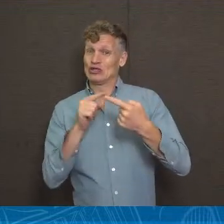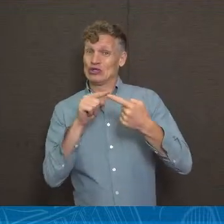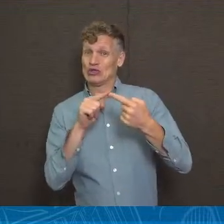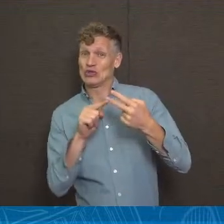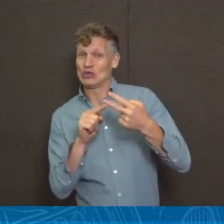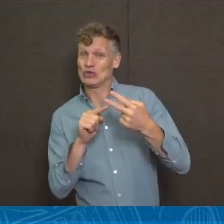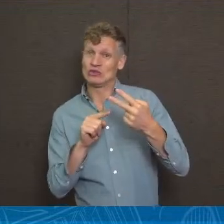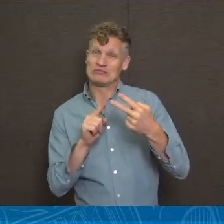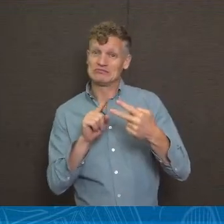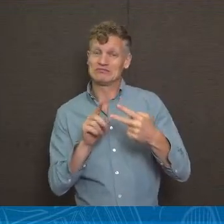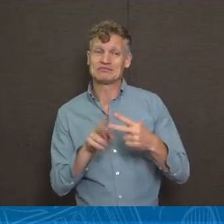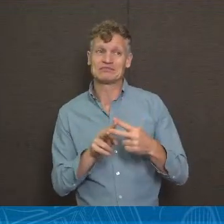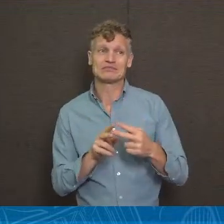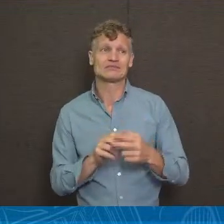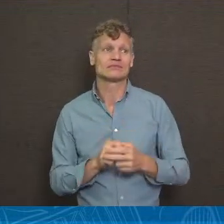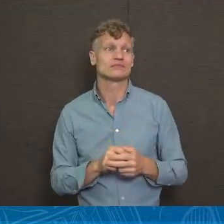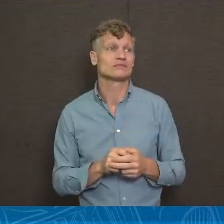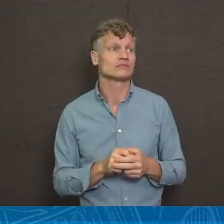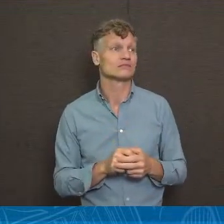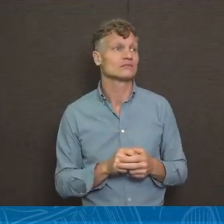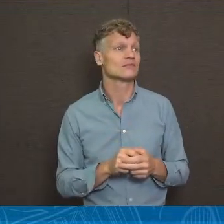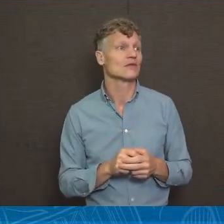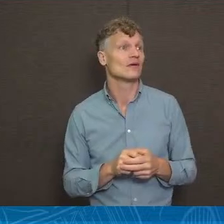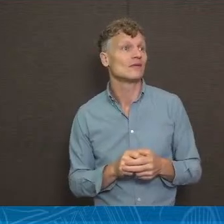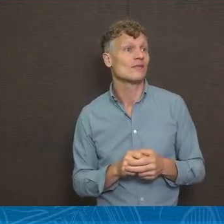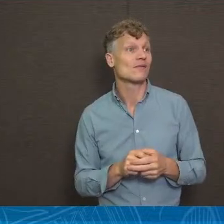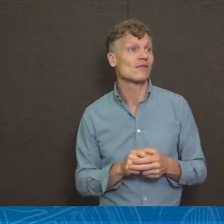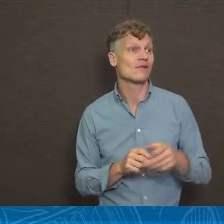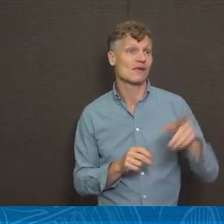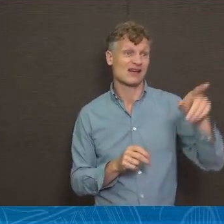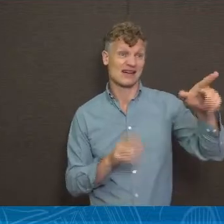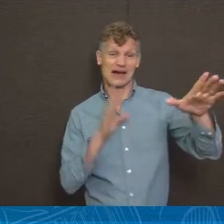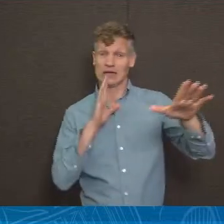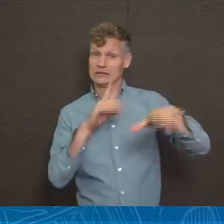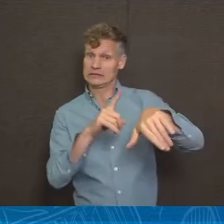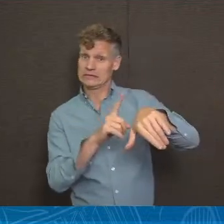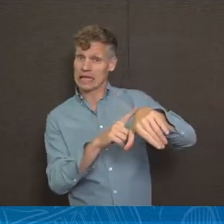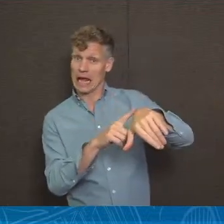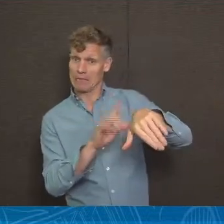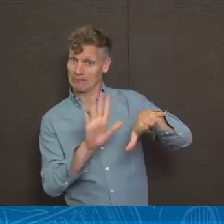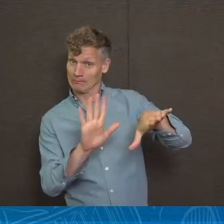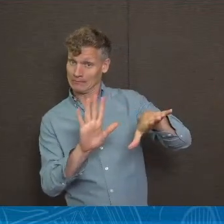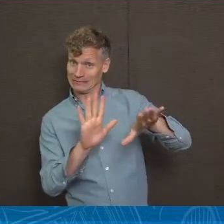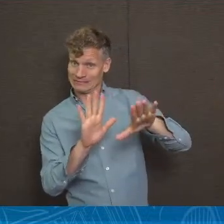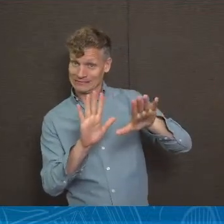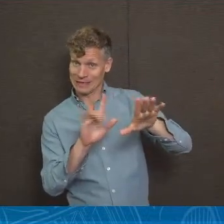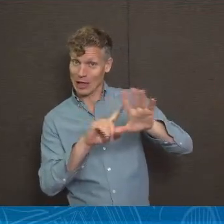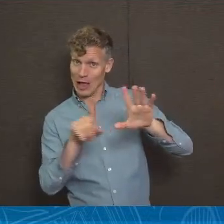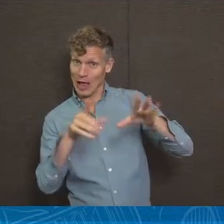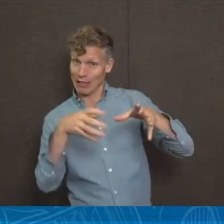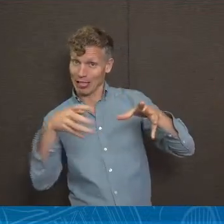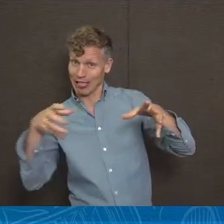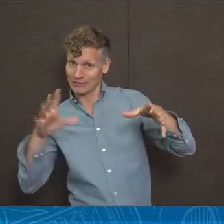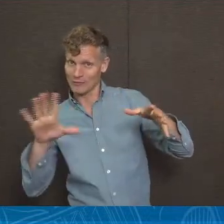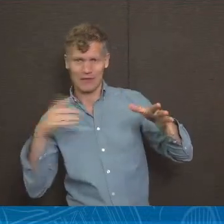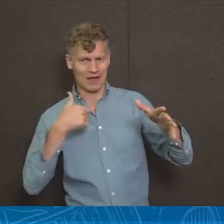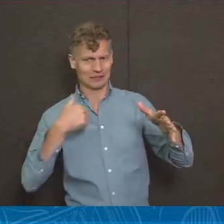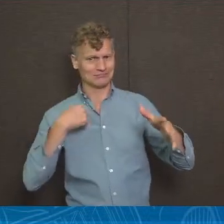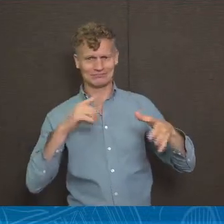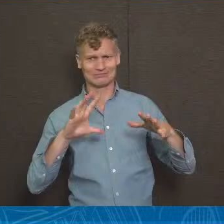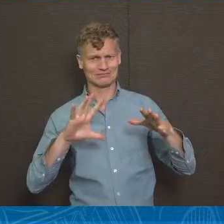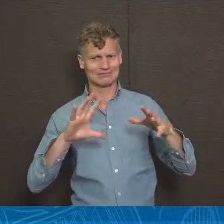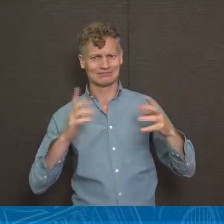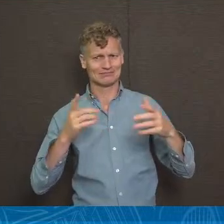the question about the disability... But the time is the same, eh? Yes, the time is... I'll be super quick. So I think